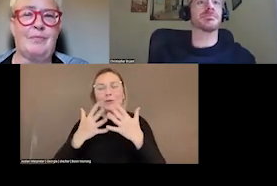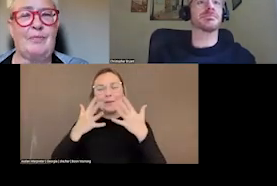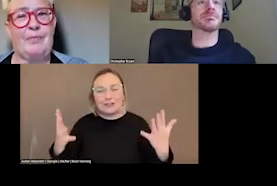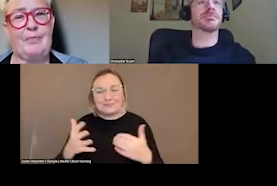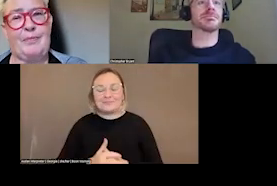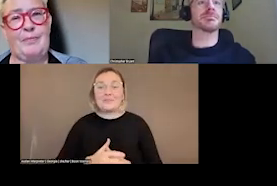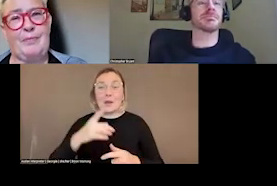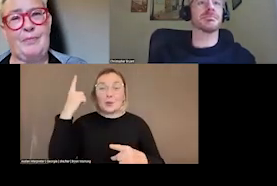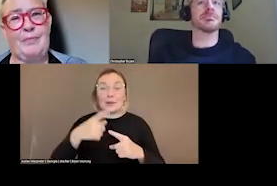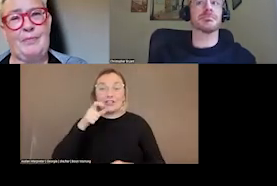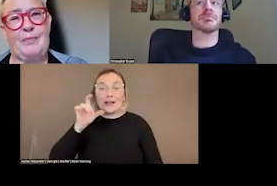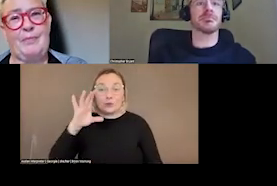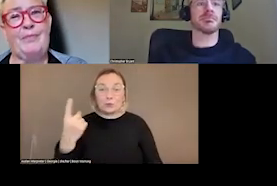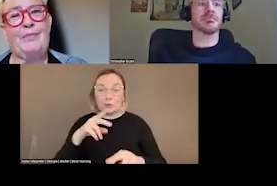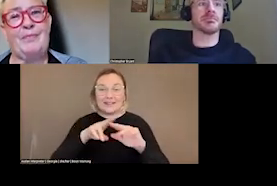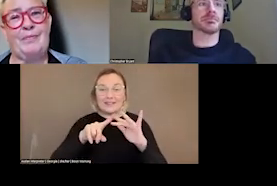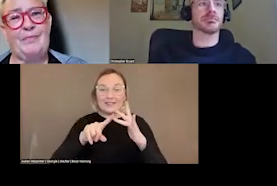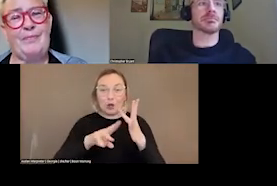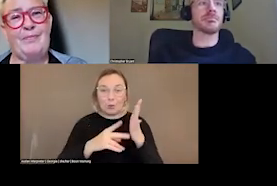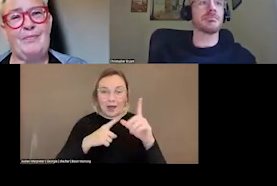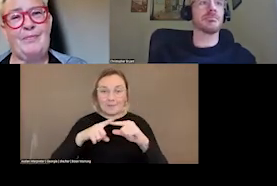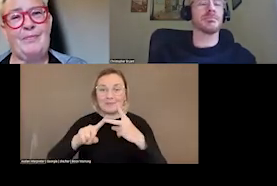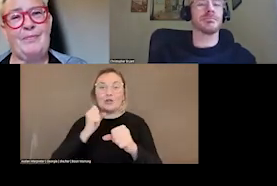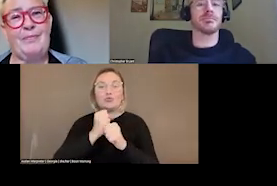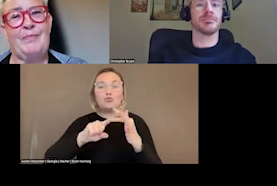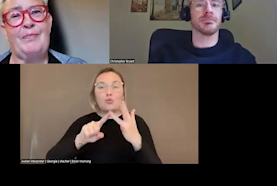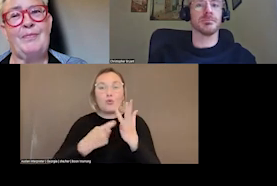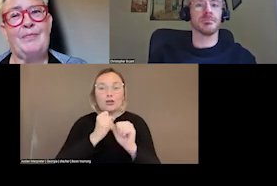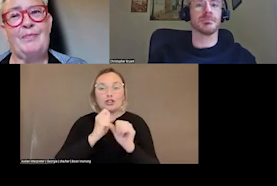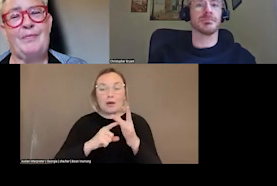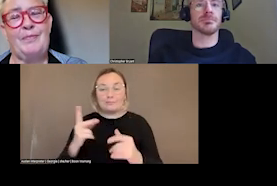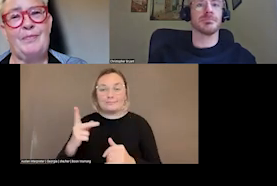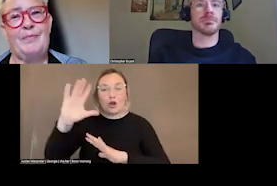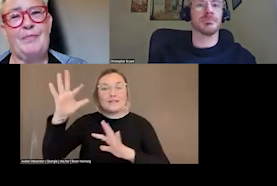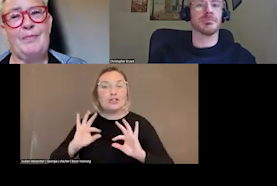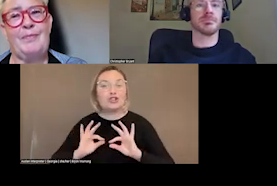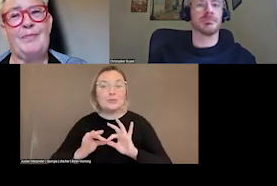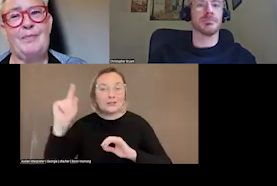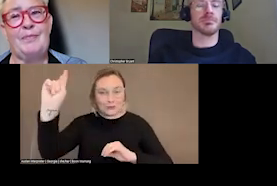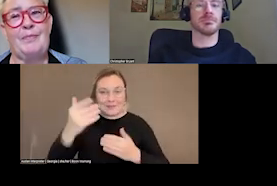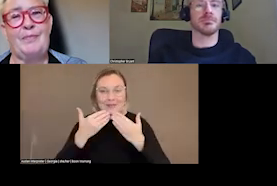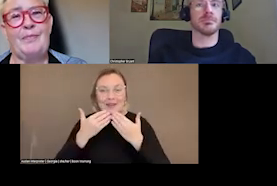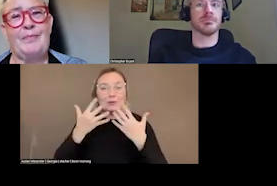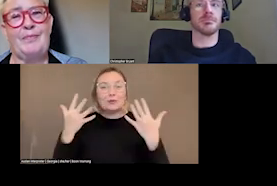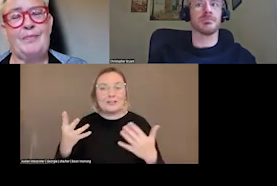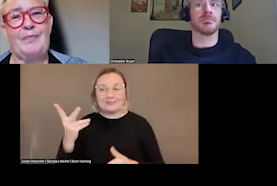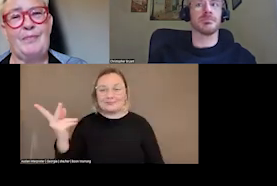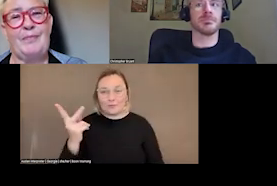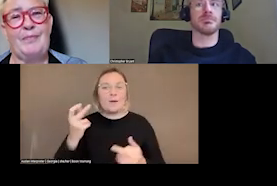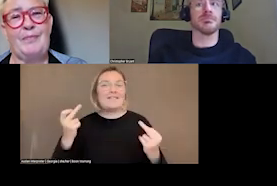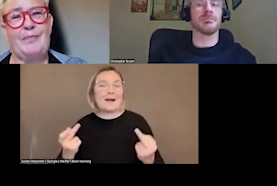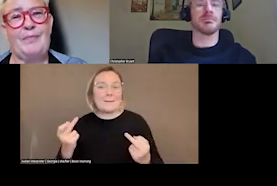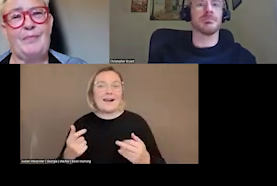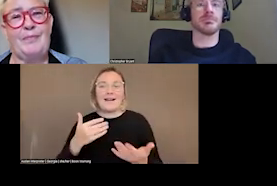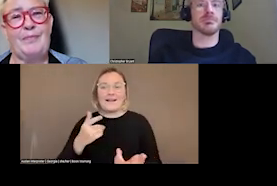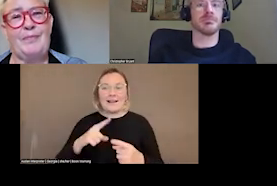just a quick shout out to Fiona and Georgia, who are joining us and will be your Auslan interpreters today. Thank you so much for being available